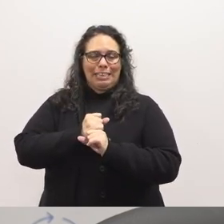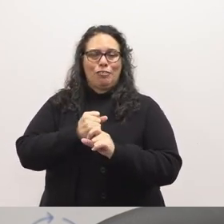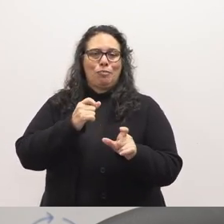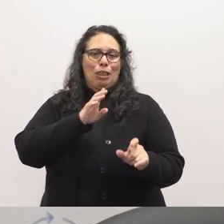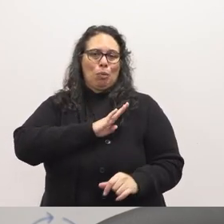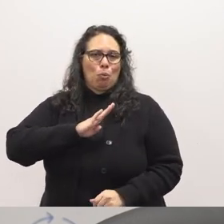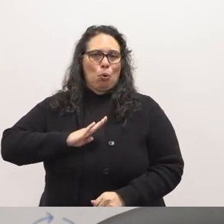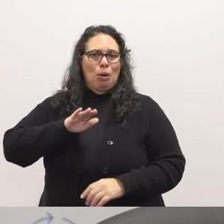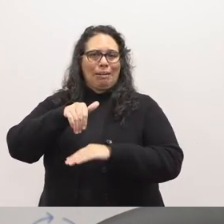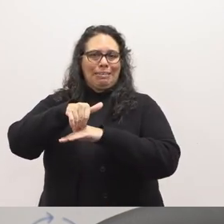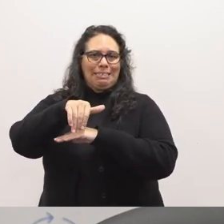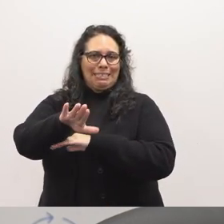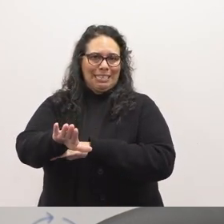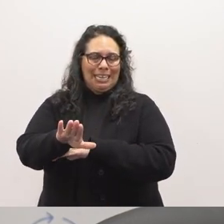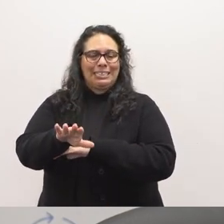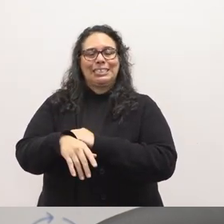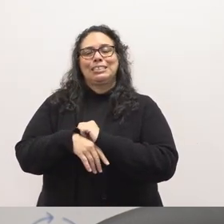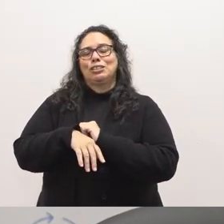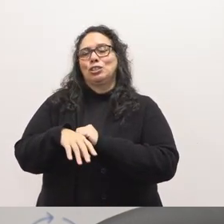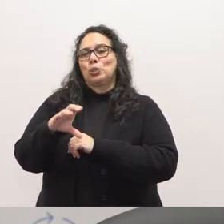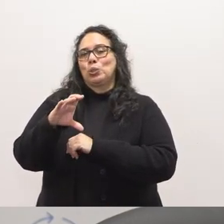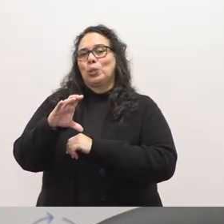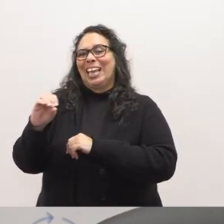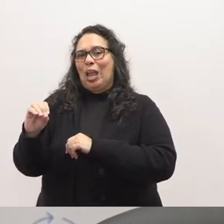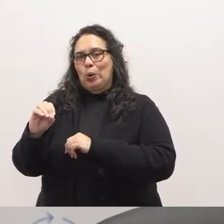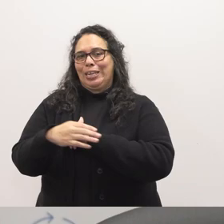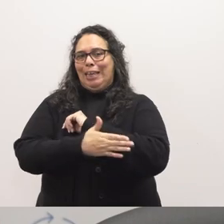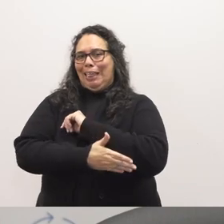we can send it to the county superintendent of schools.